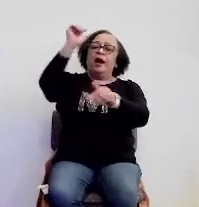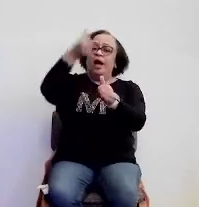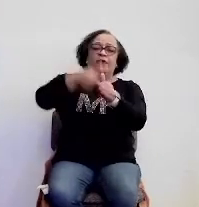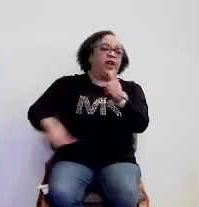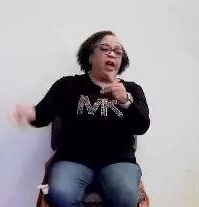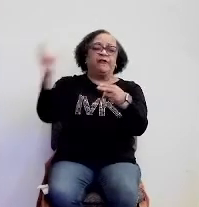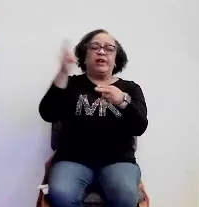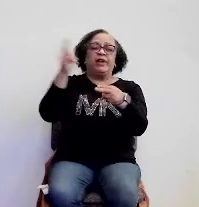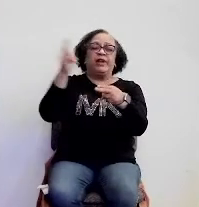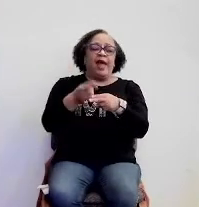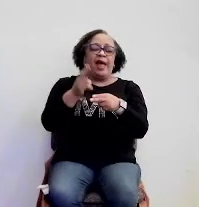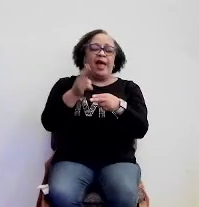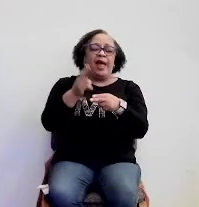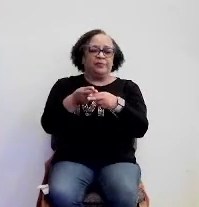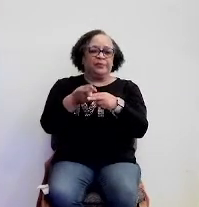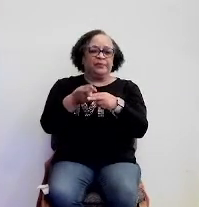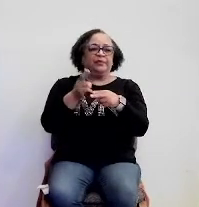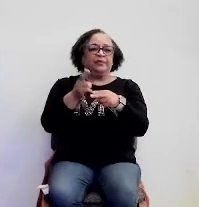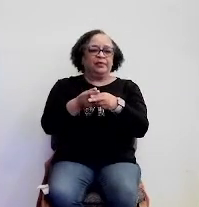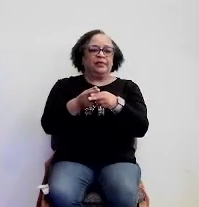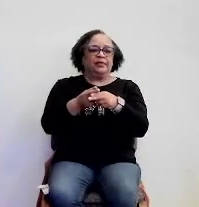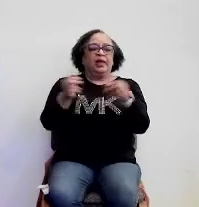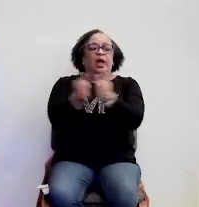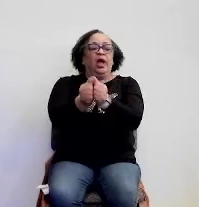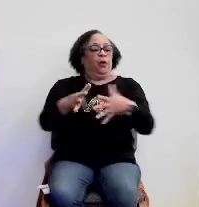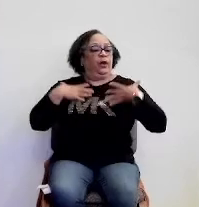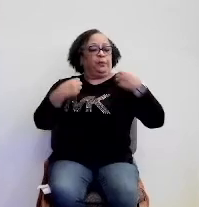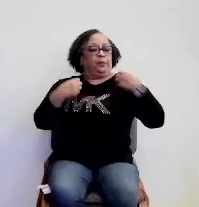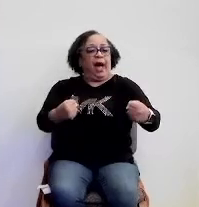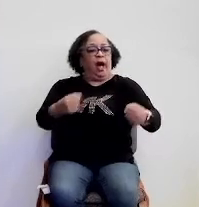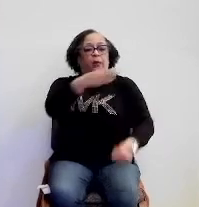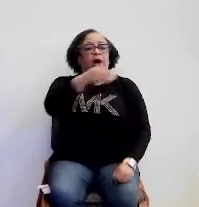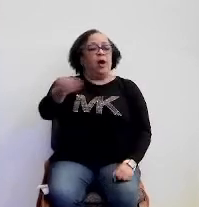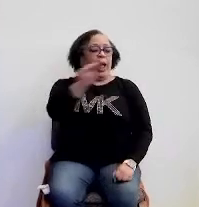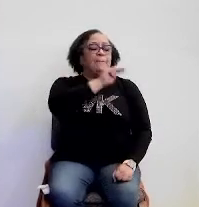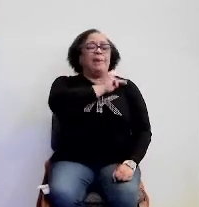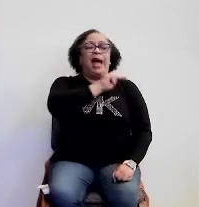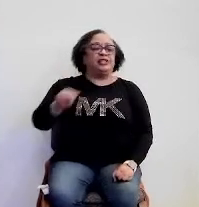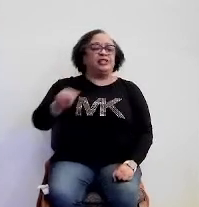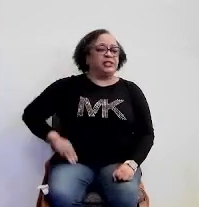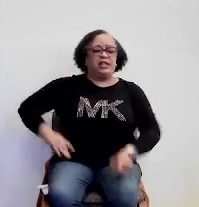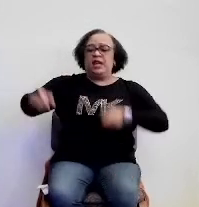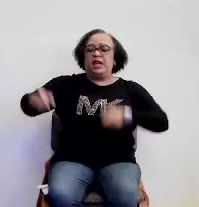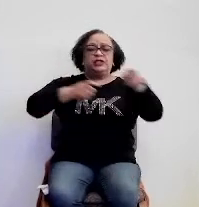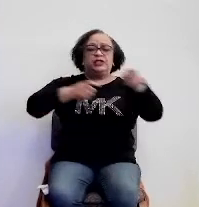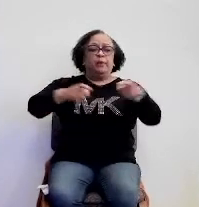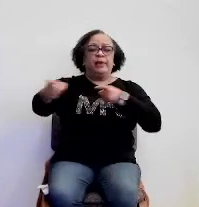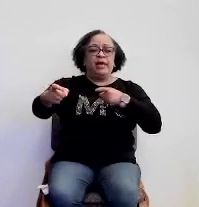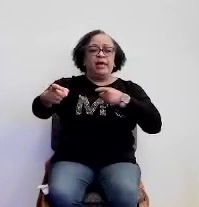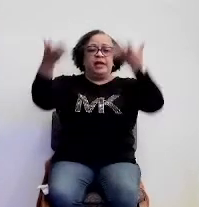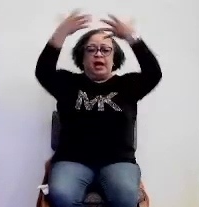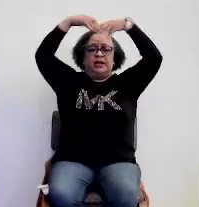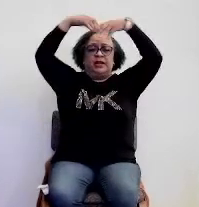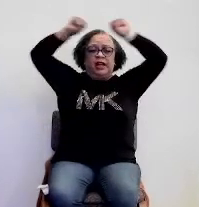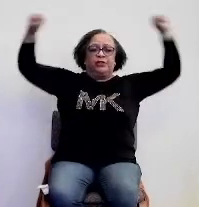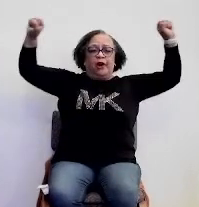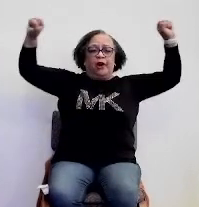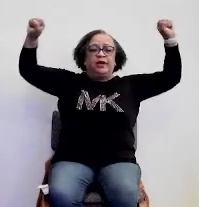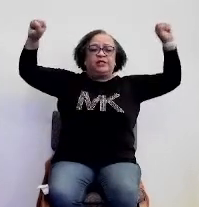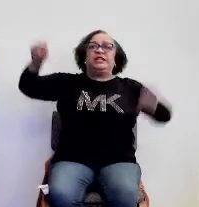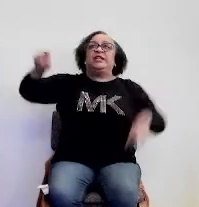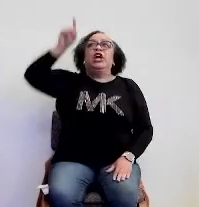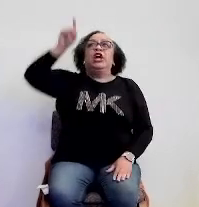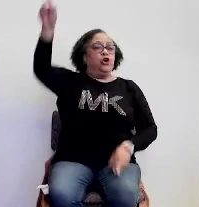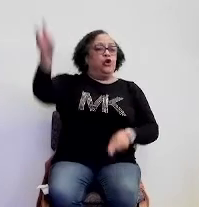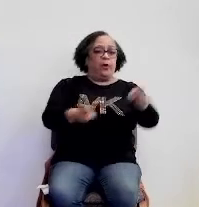reign above every name. With power and majesty. With power and majesty.